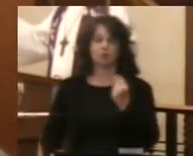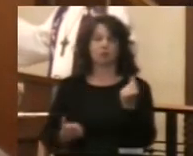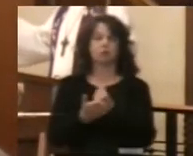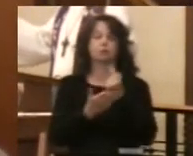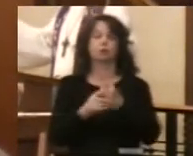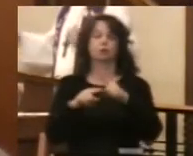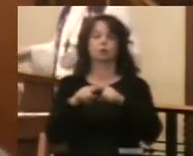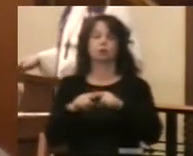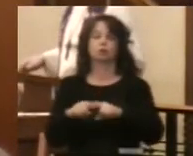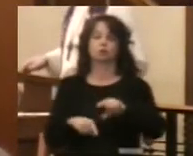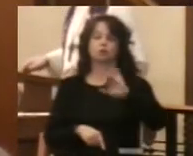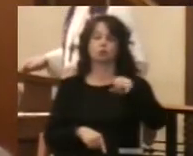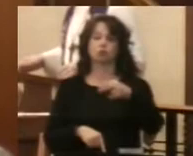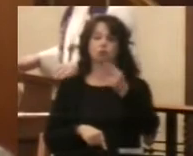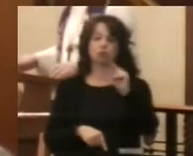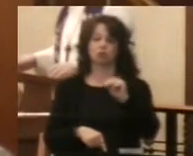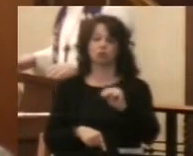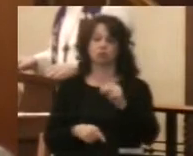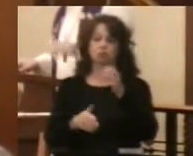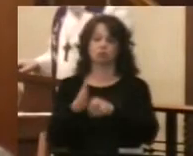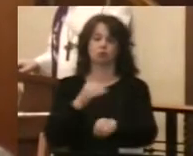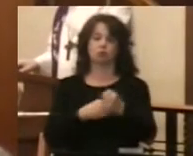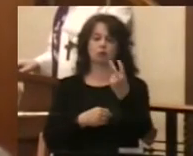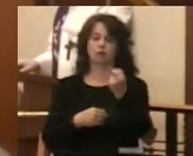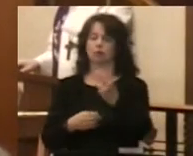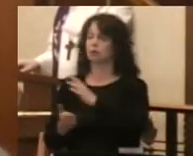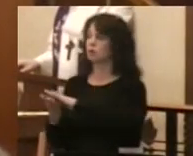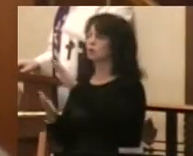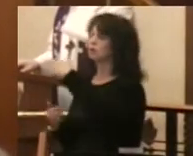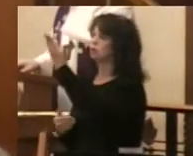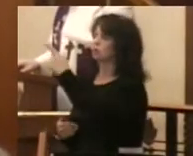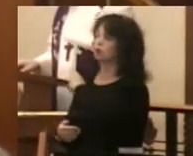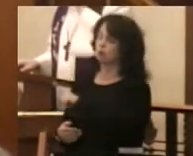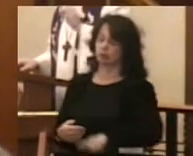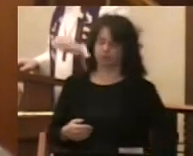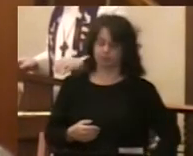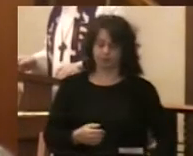Gospel according to St. John, the 12th chapter.